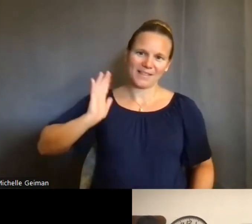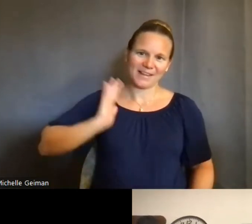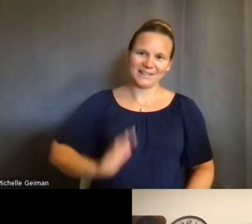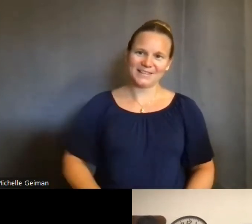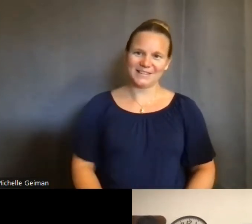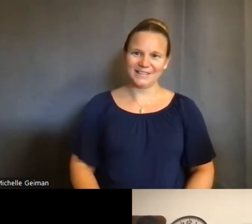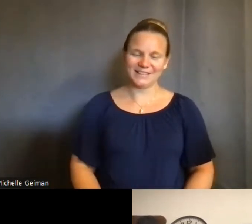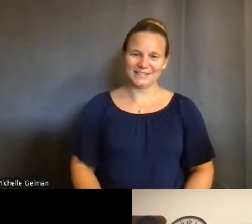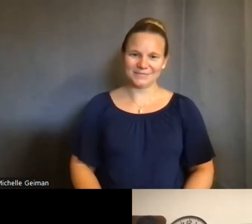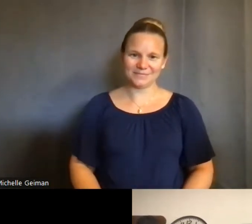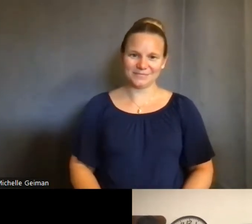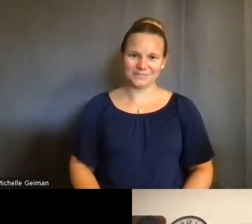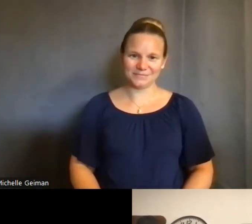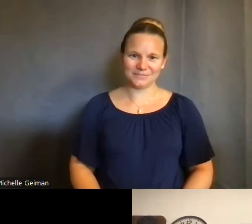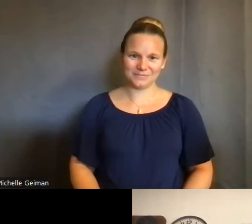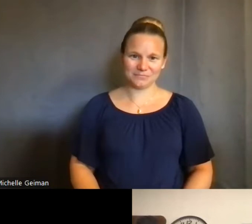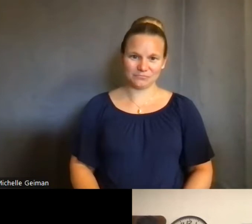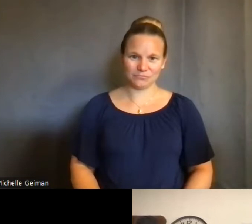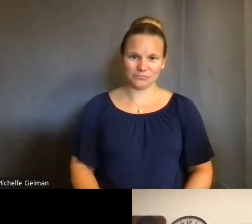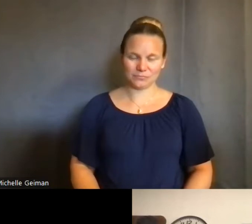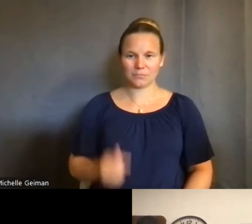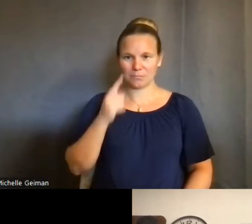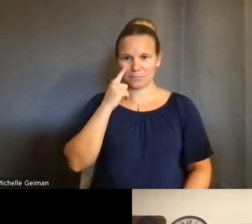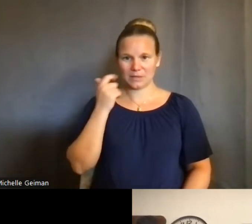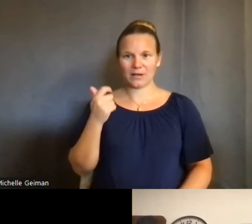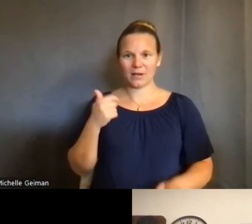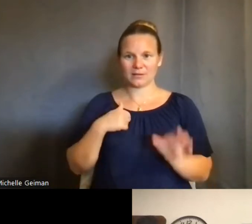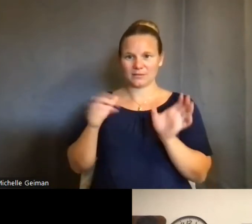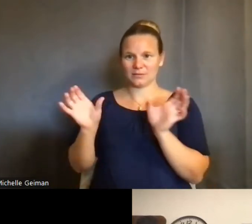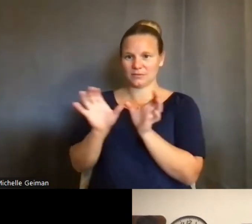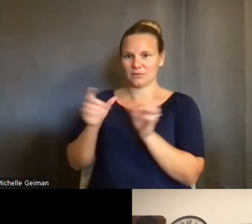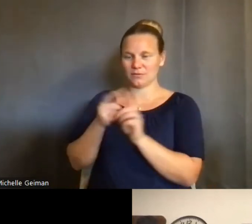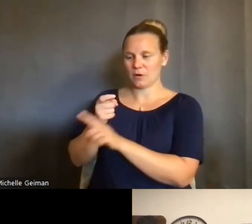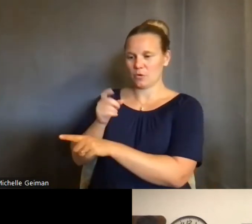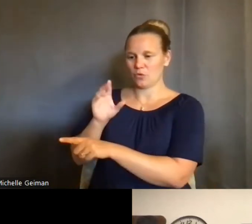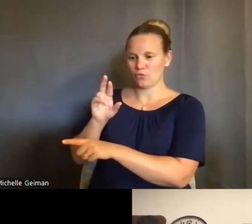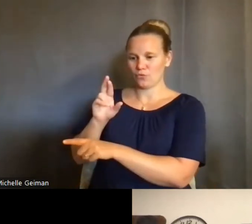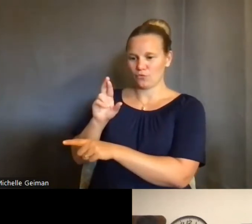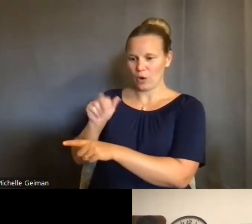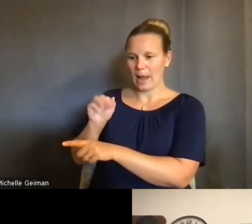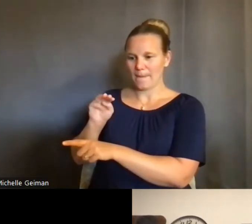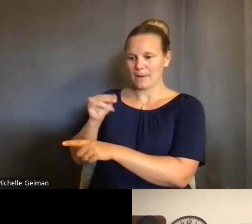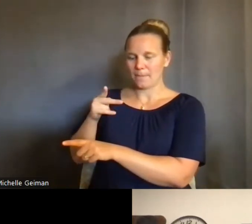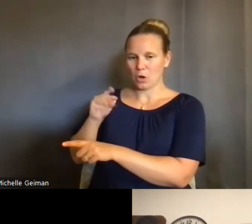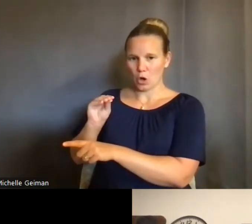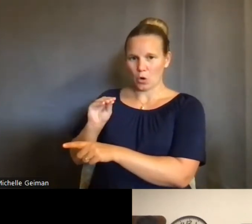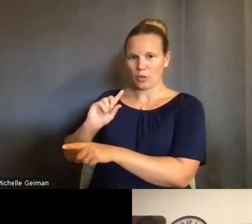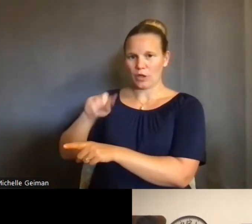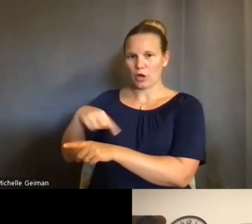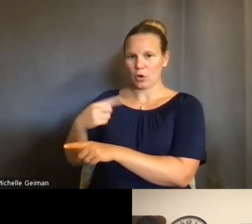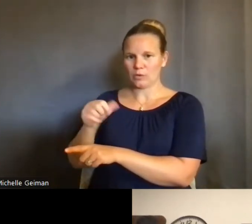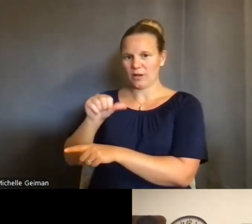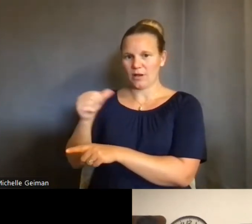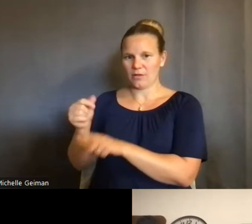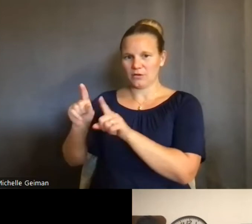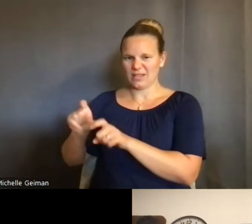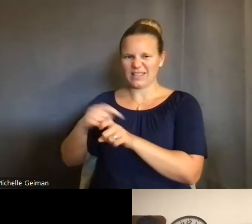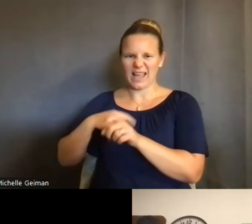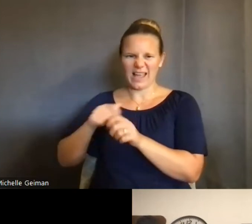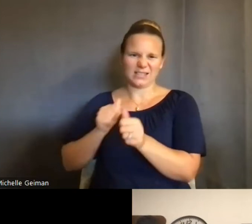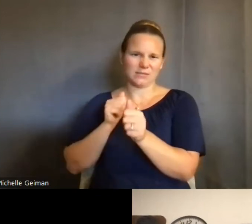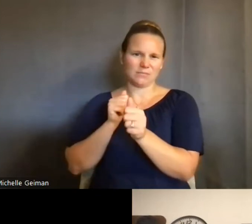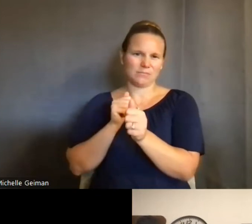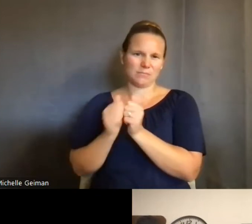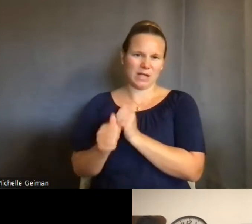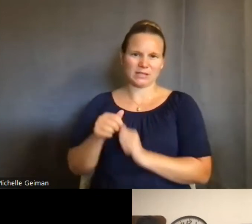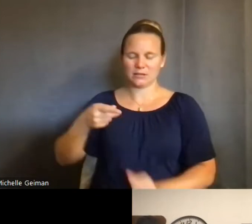to, since I had my teaching credential from Ramapo, the only additional step that I had to take was to pass a Praxis 2 series,